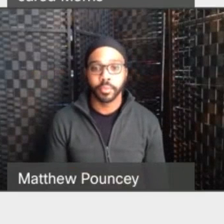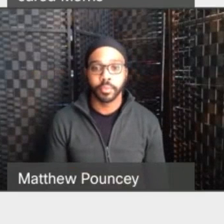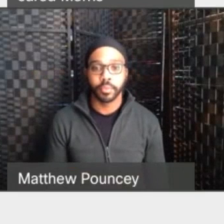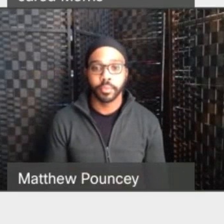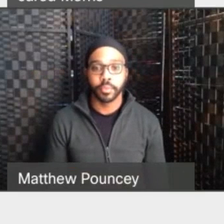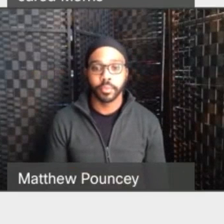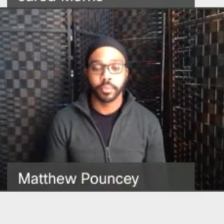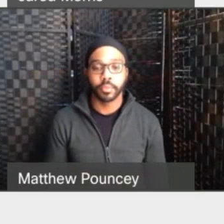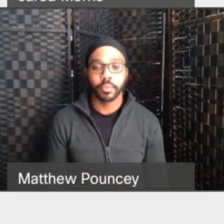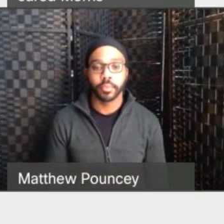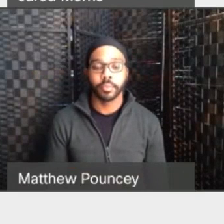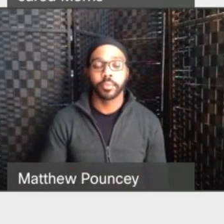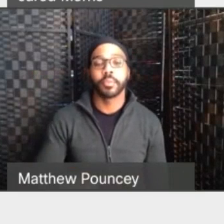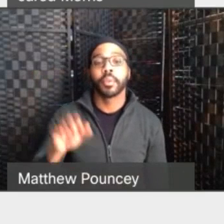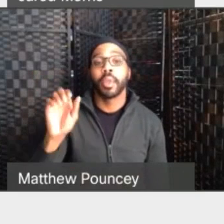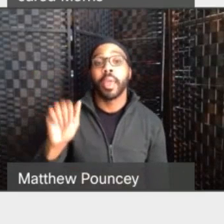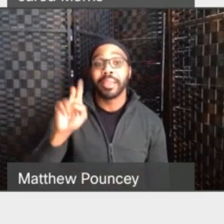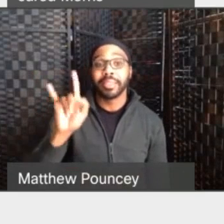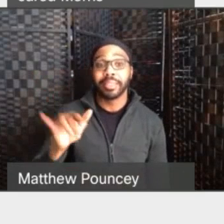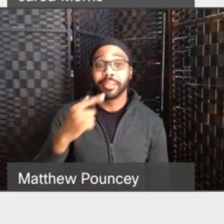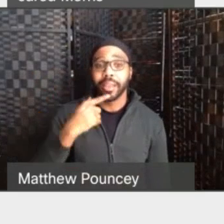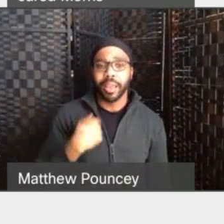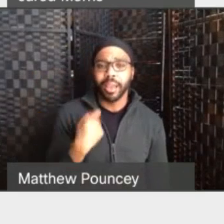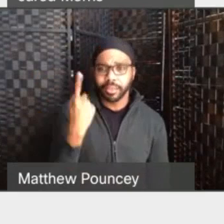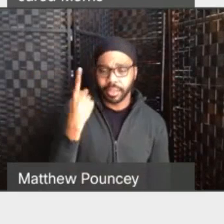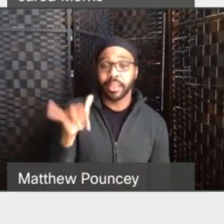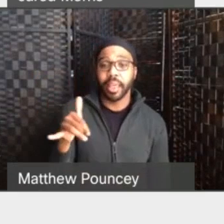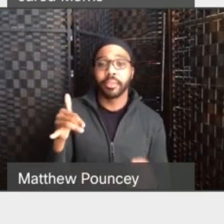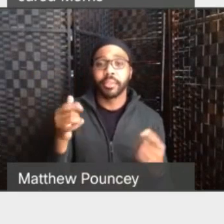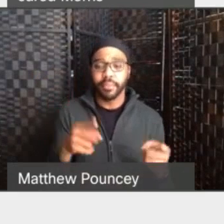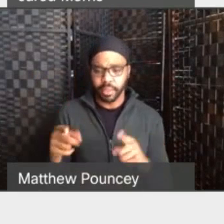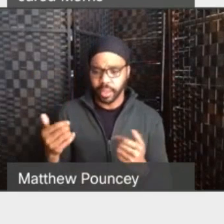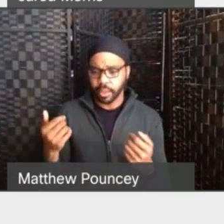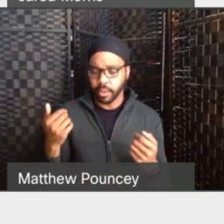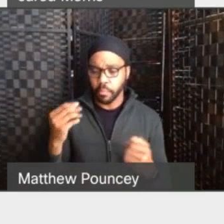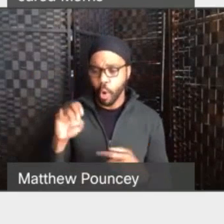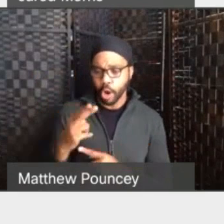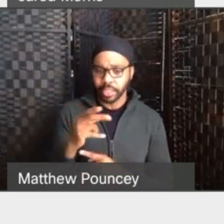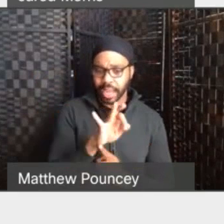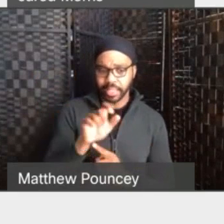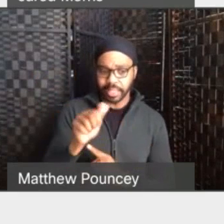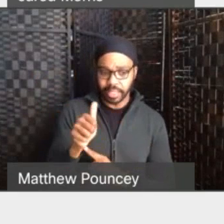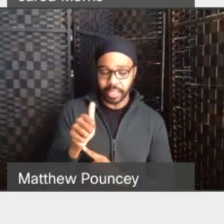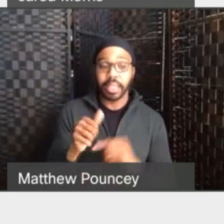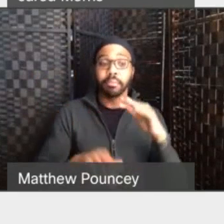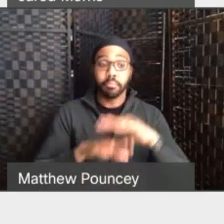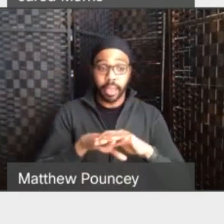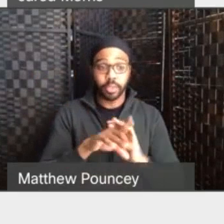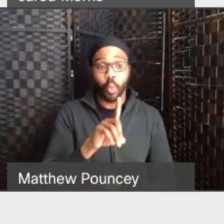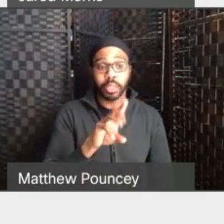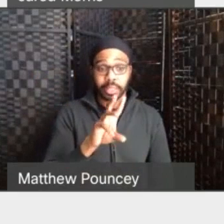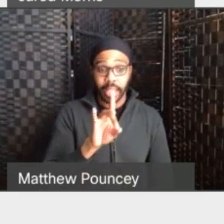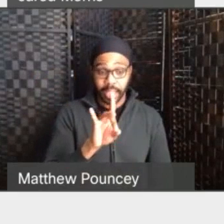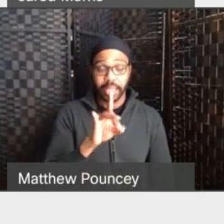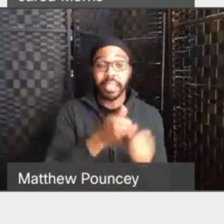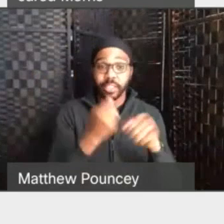So I understand this. The vaccination event on March 9th and 10th are limited to 168 per day, and it will be